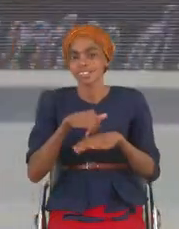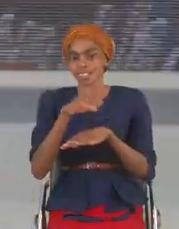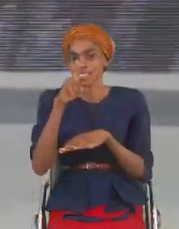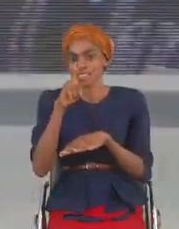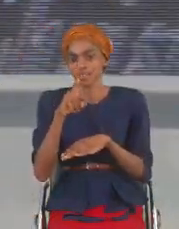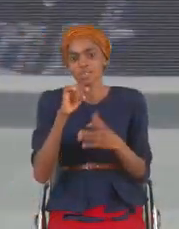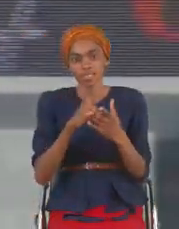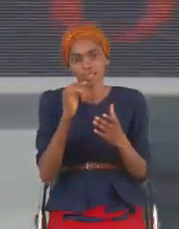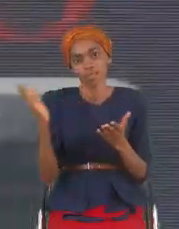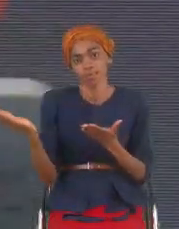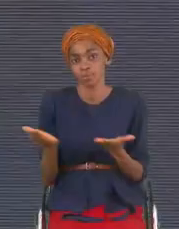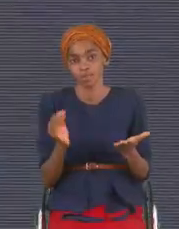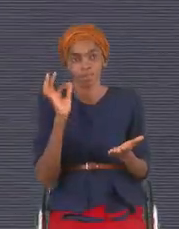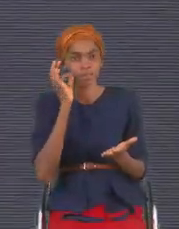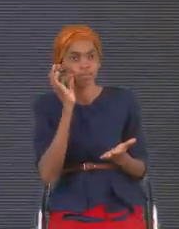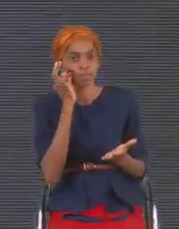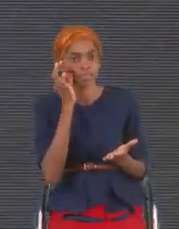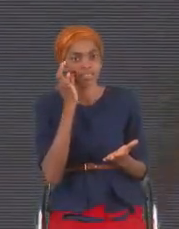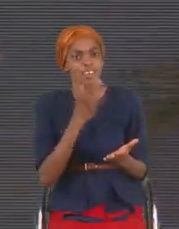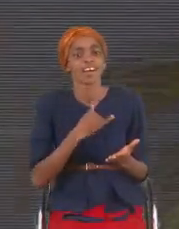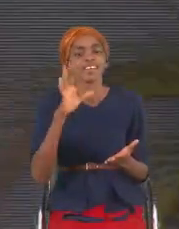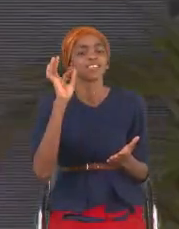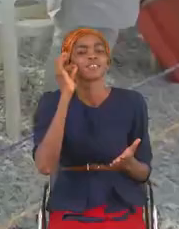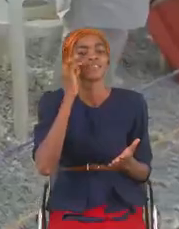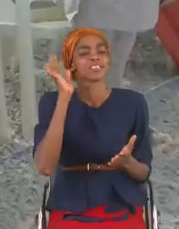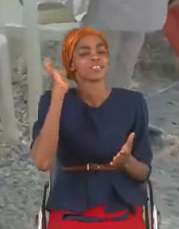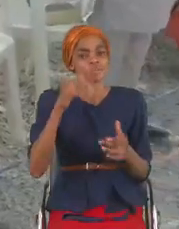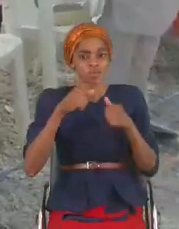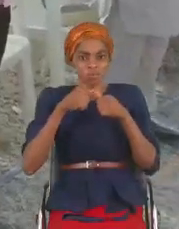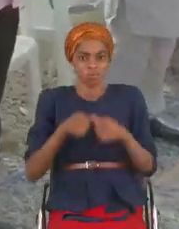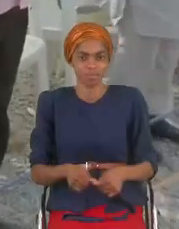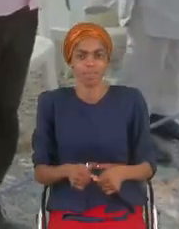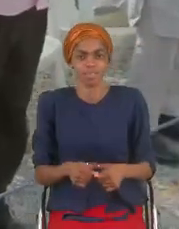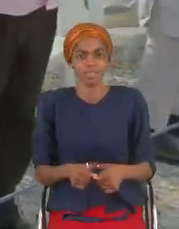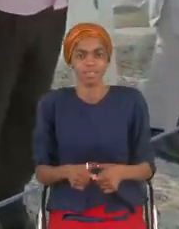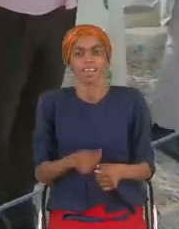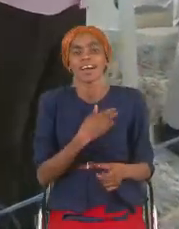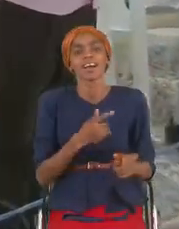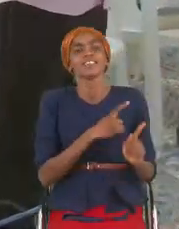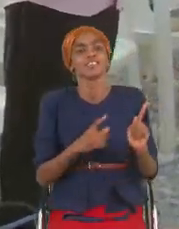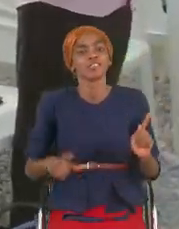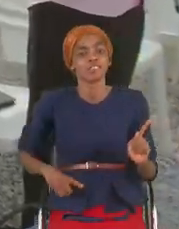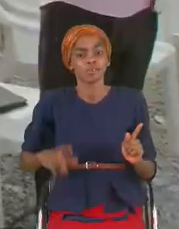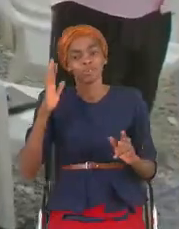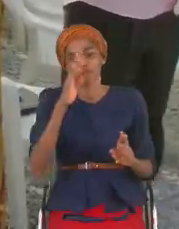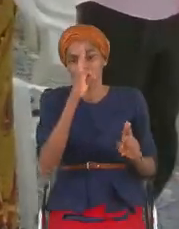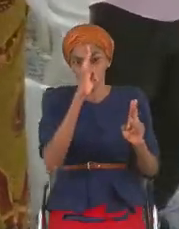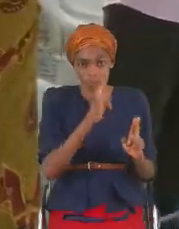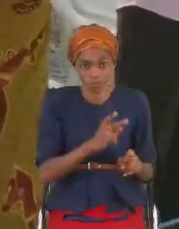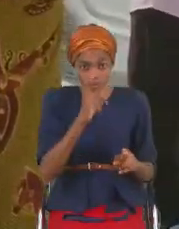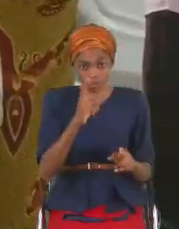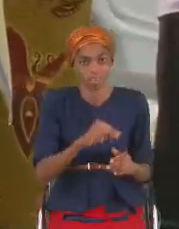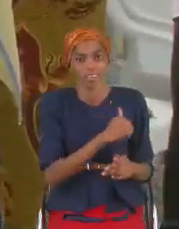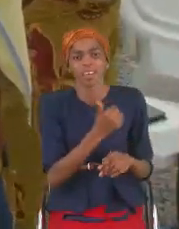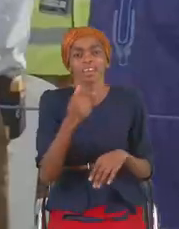that you will bear fruit. And your fruit will remain. Yes. And the Lord will honor you